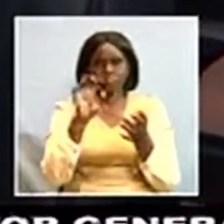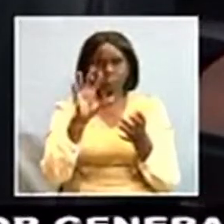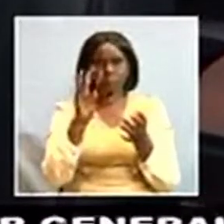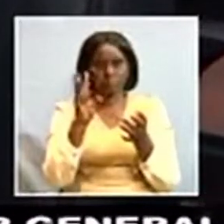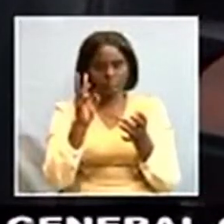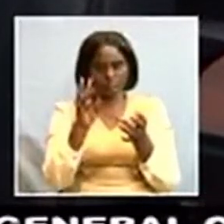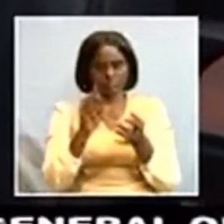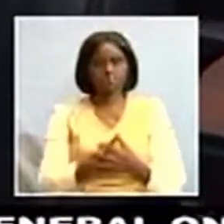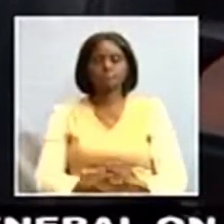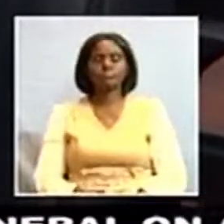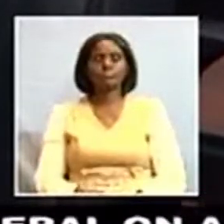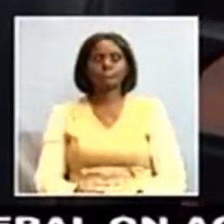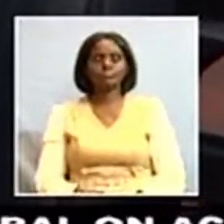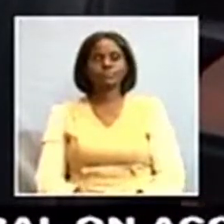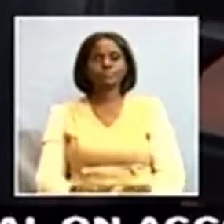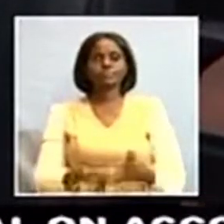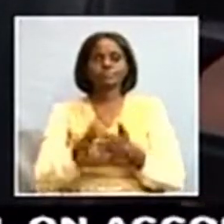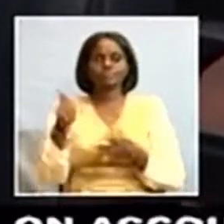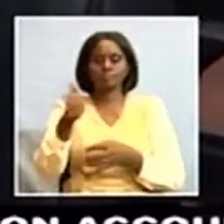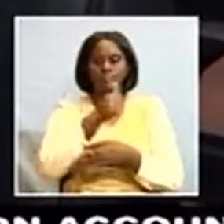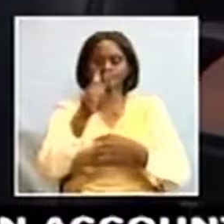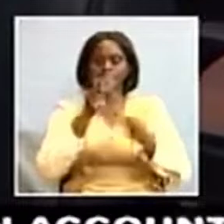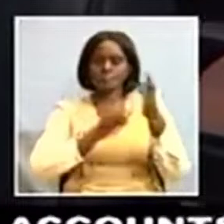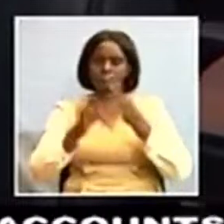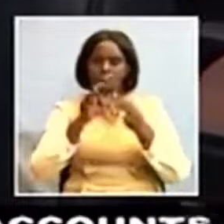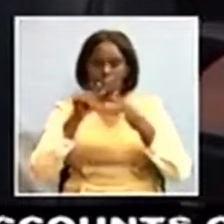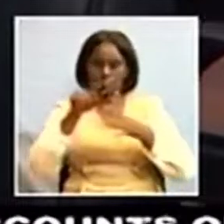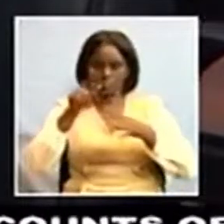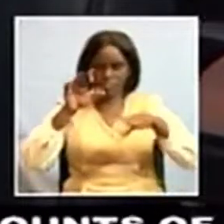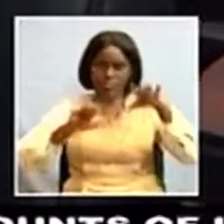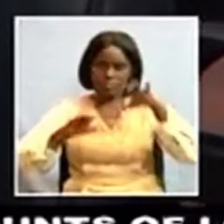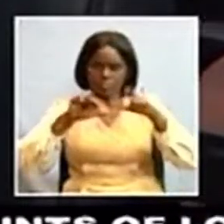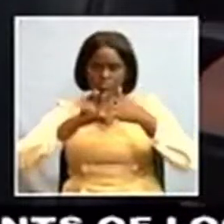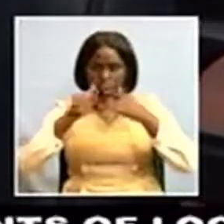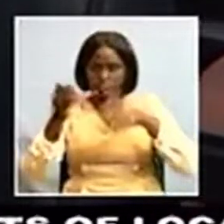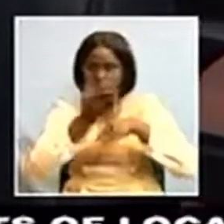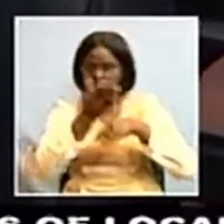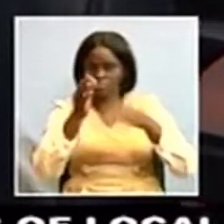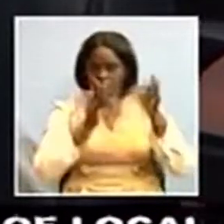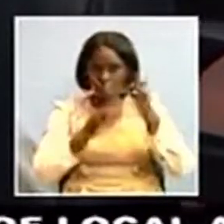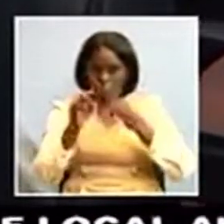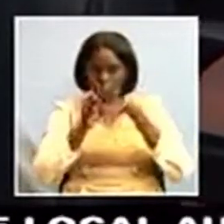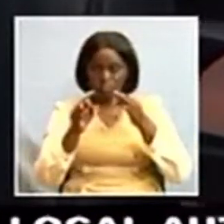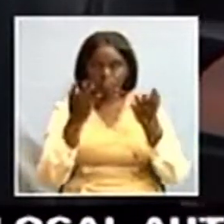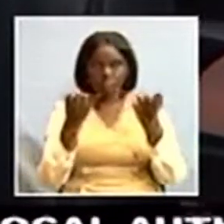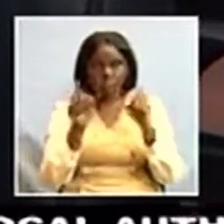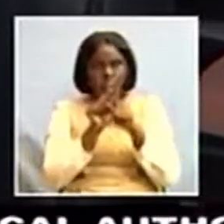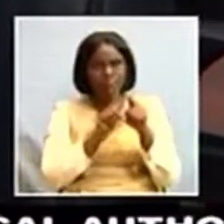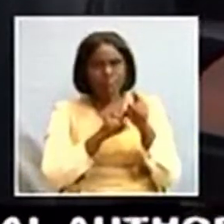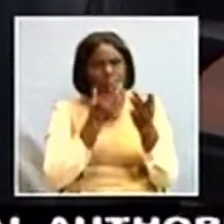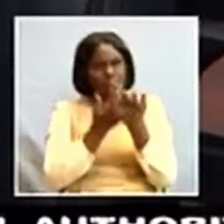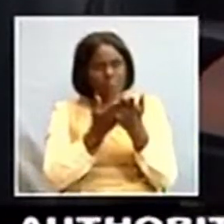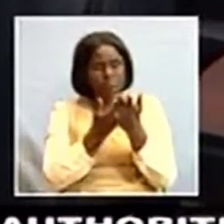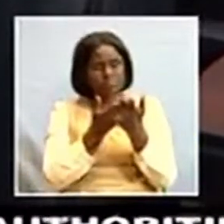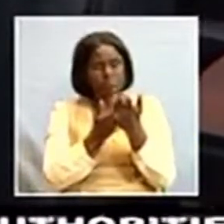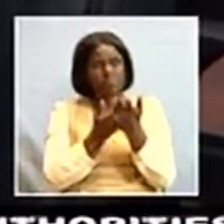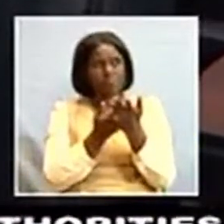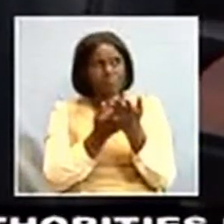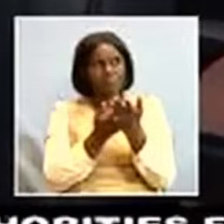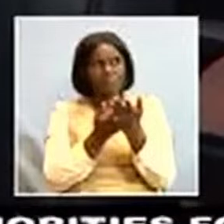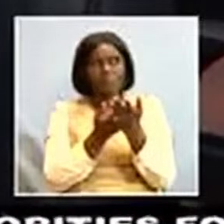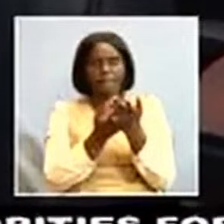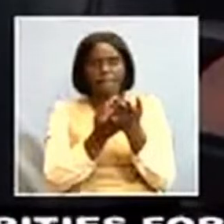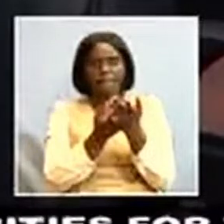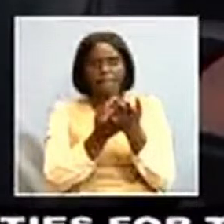138,256. So how do you explain that balance brought forward? Is it